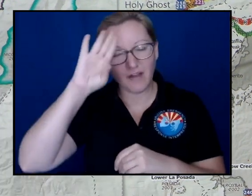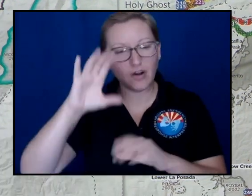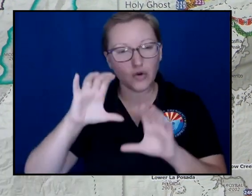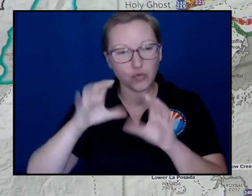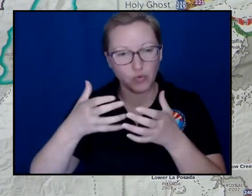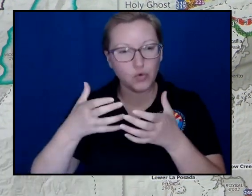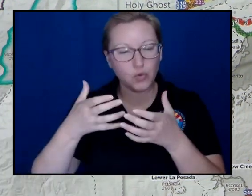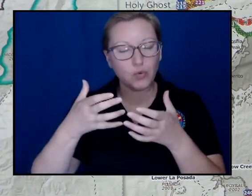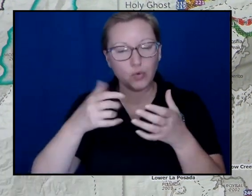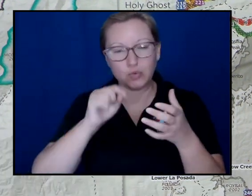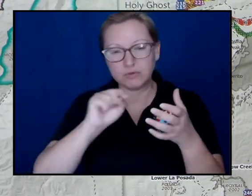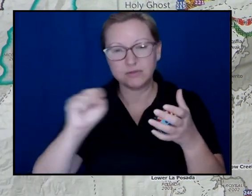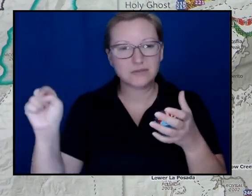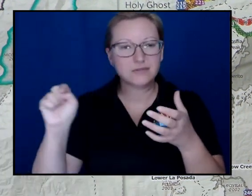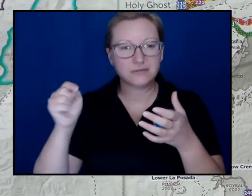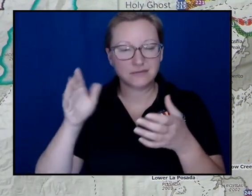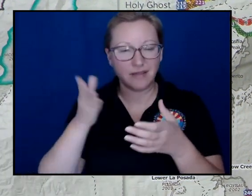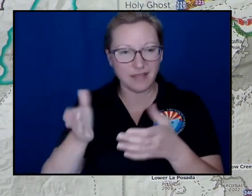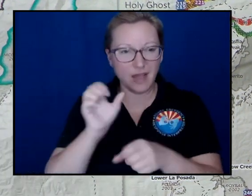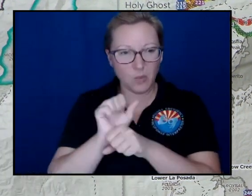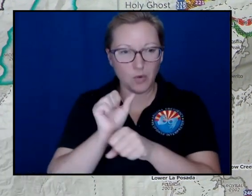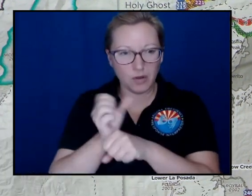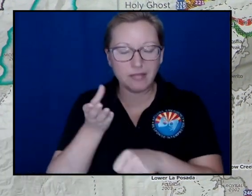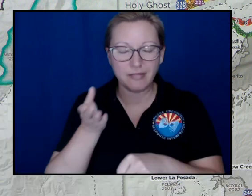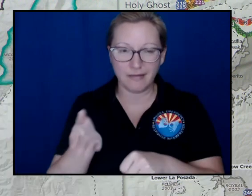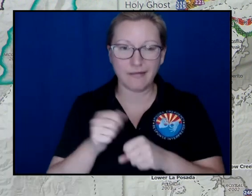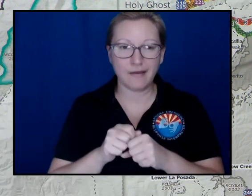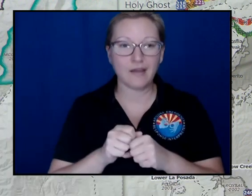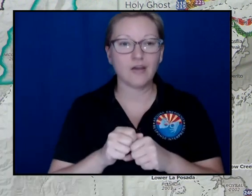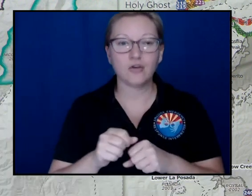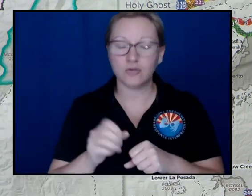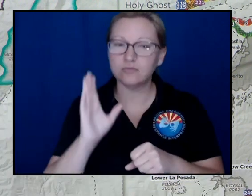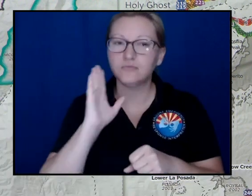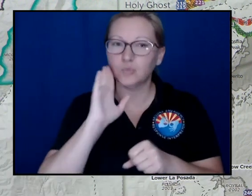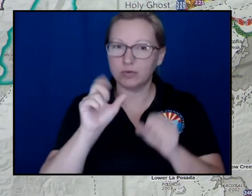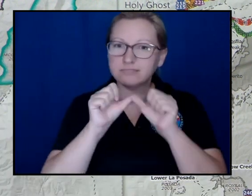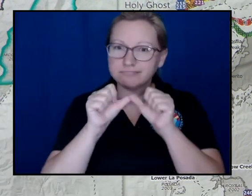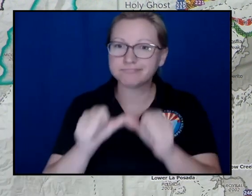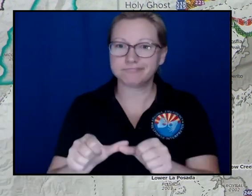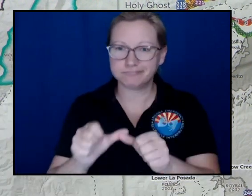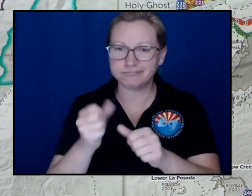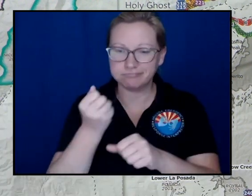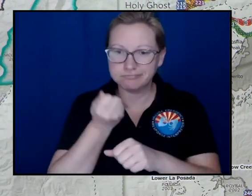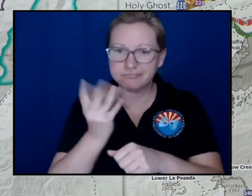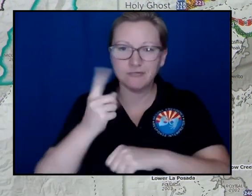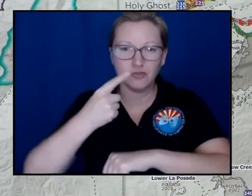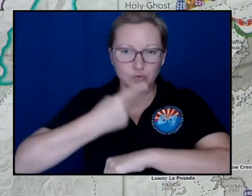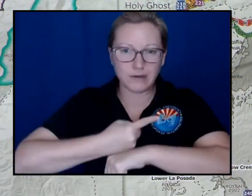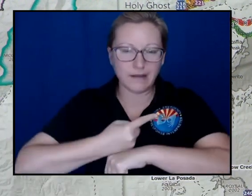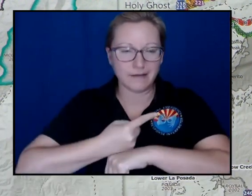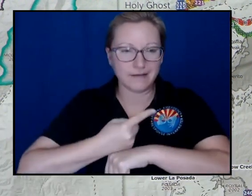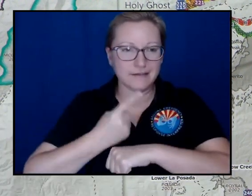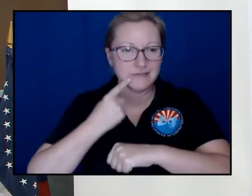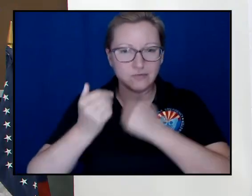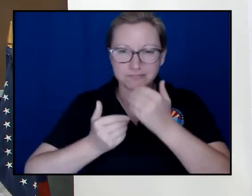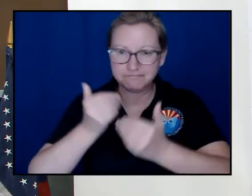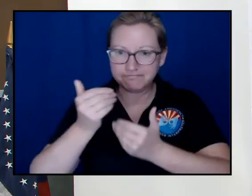area. It's definitely going to be several shifts until a lot of that's completed, definitely through our tour